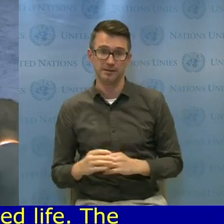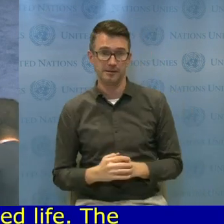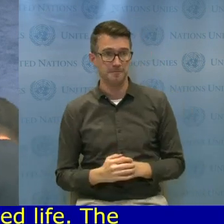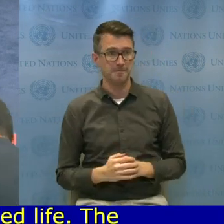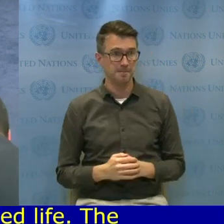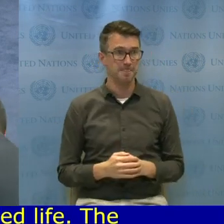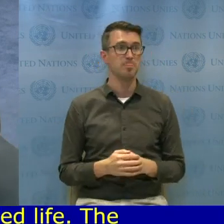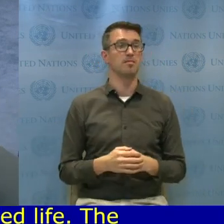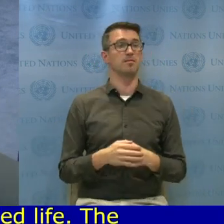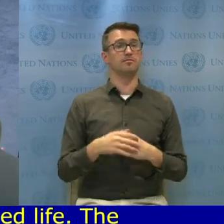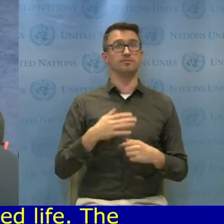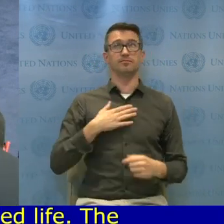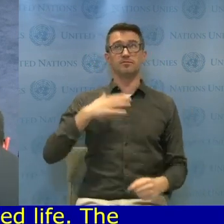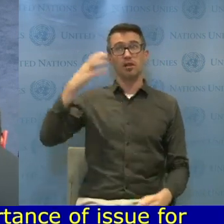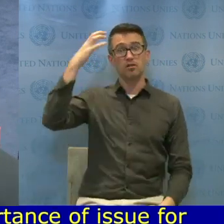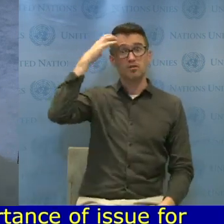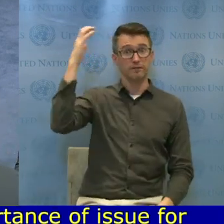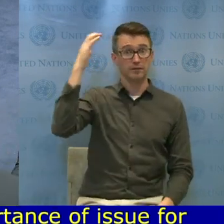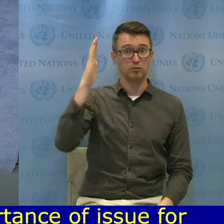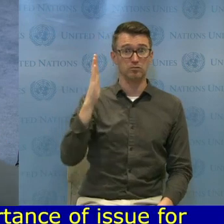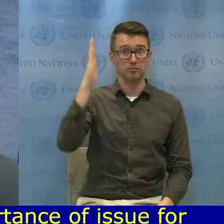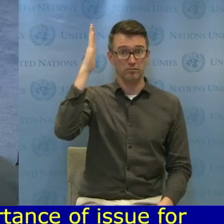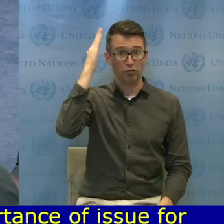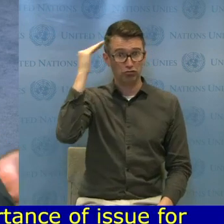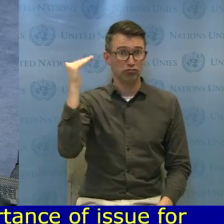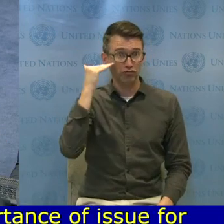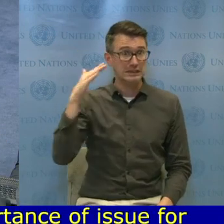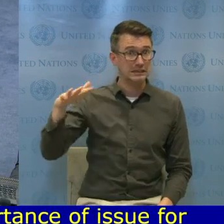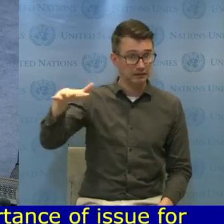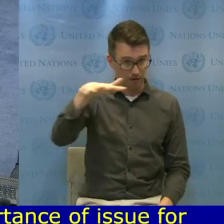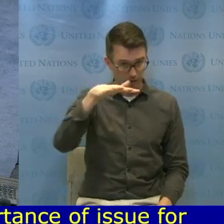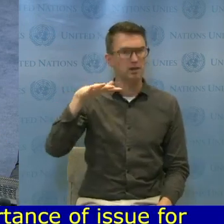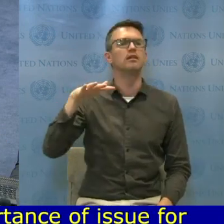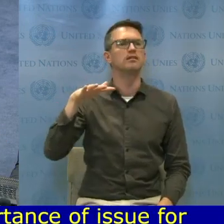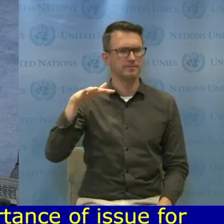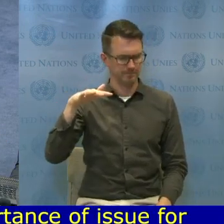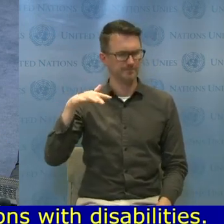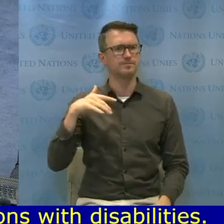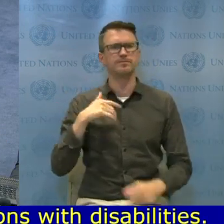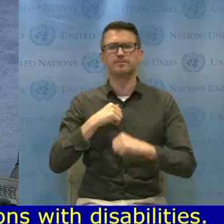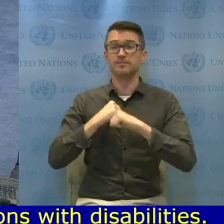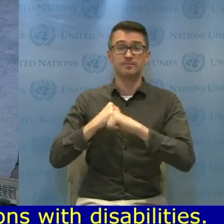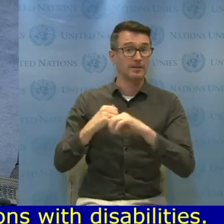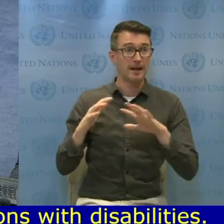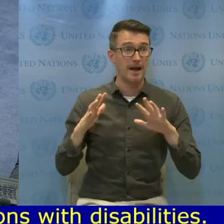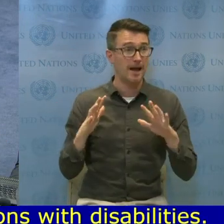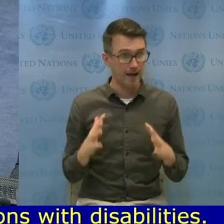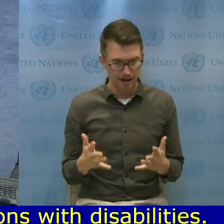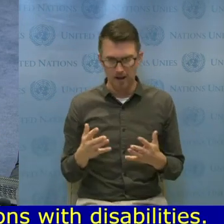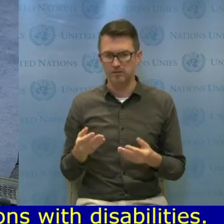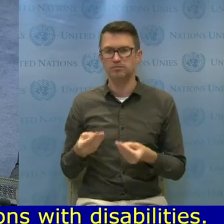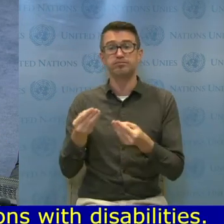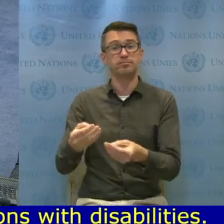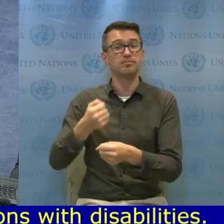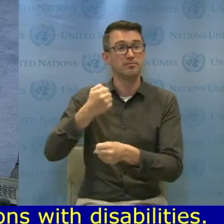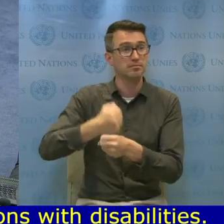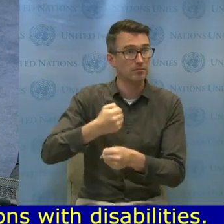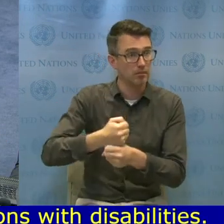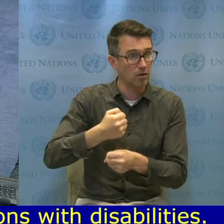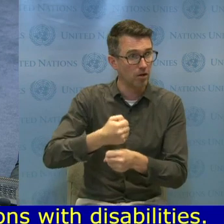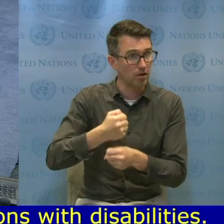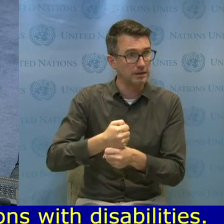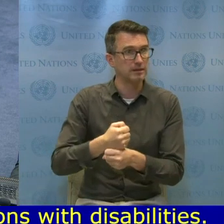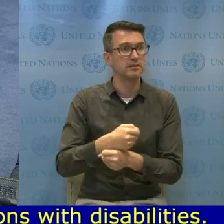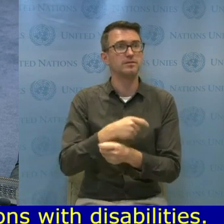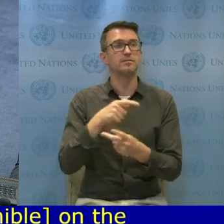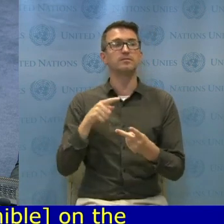the Constitution and regulated the relevant provision of the civil law, including socialist labor law and the law on education,